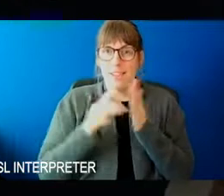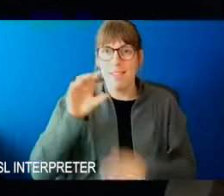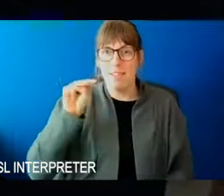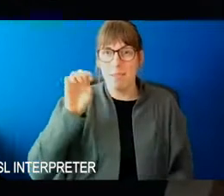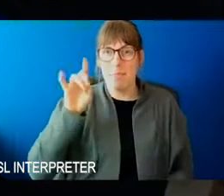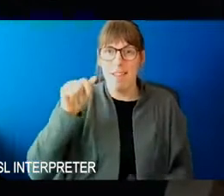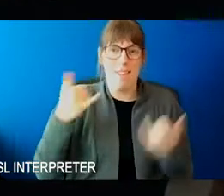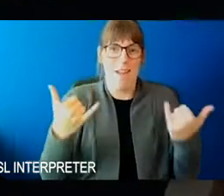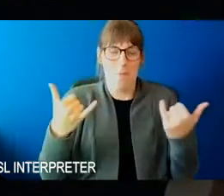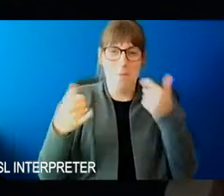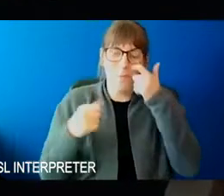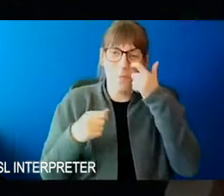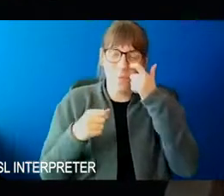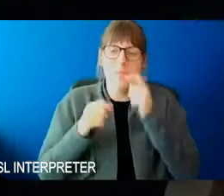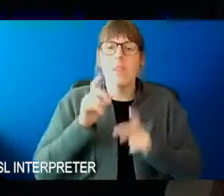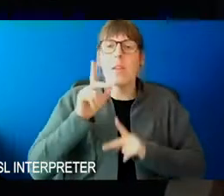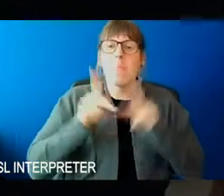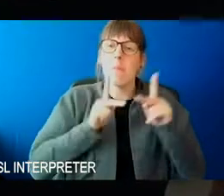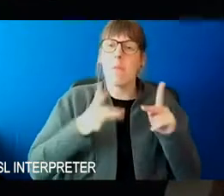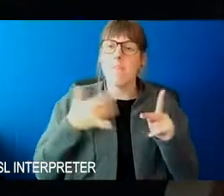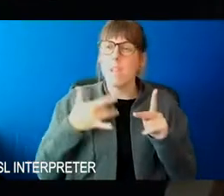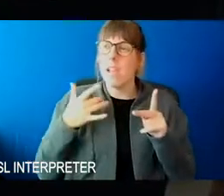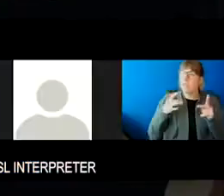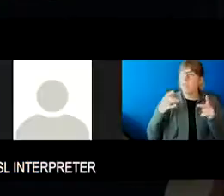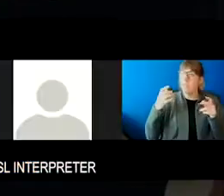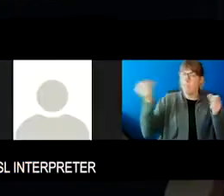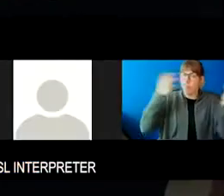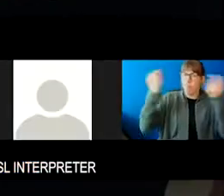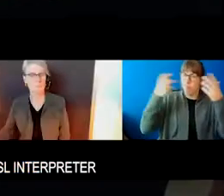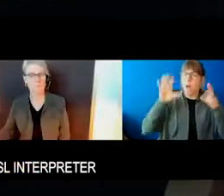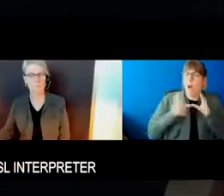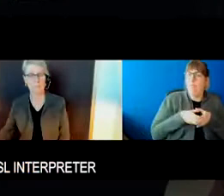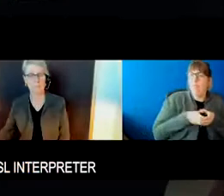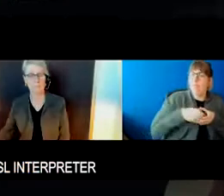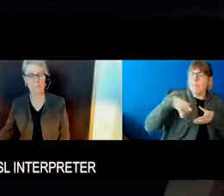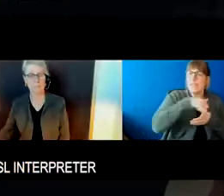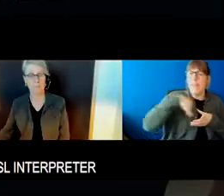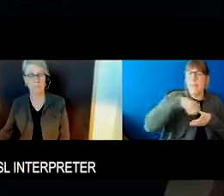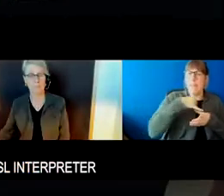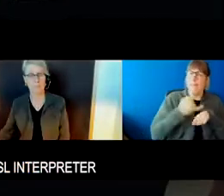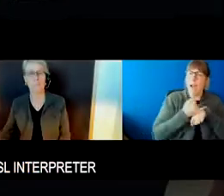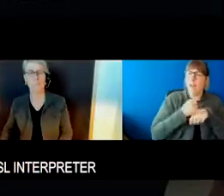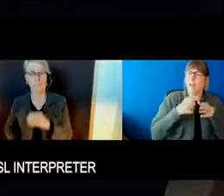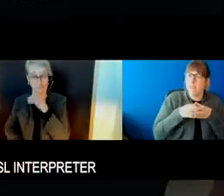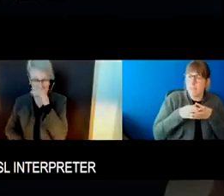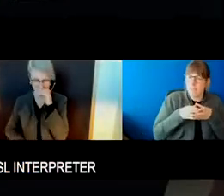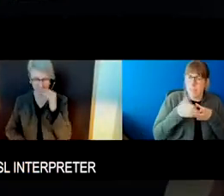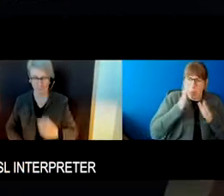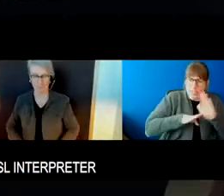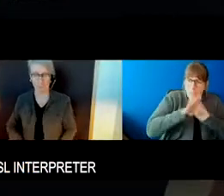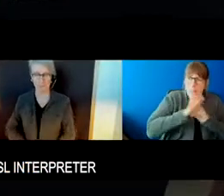modern, technological-driven media. It's allowing people to self-organize in very short time